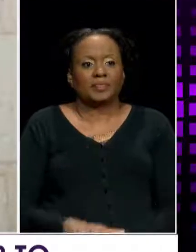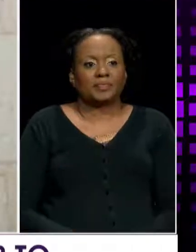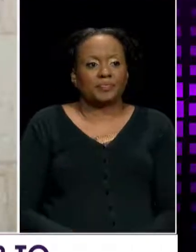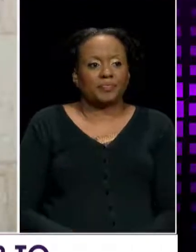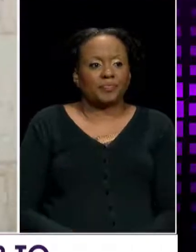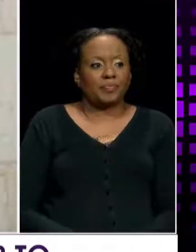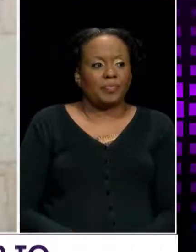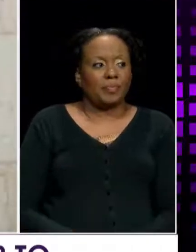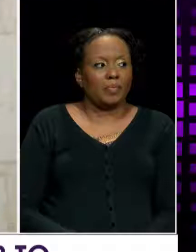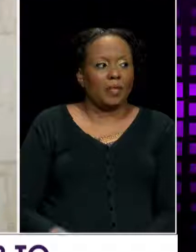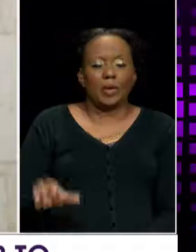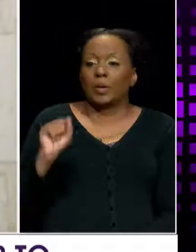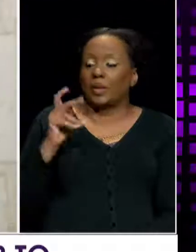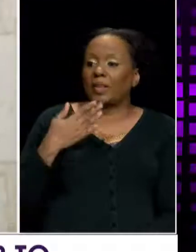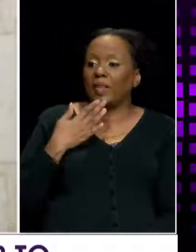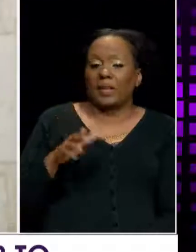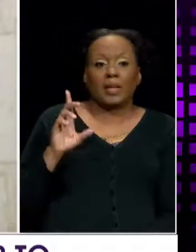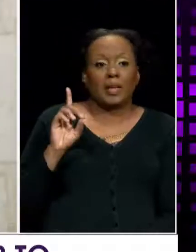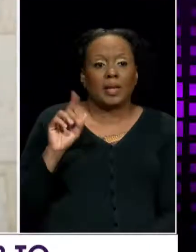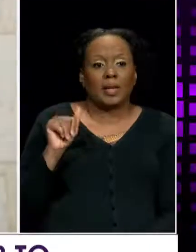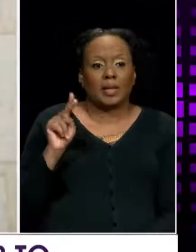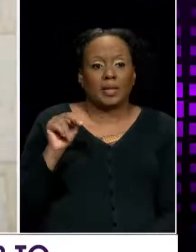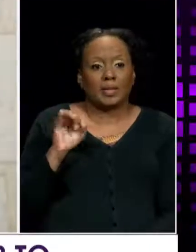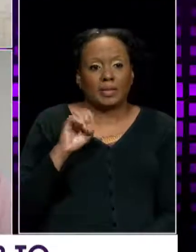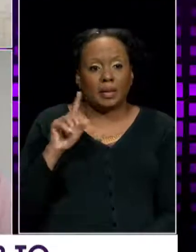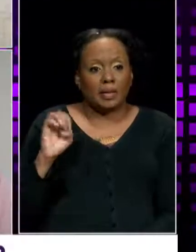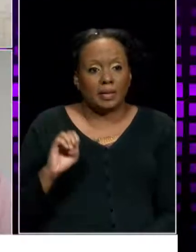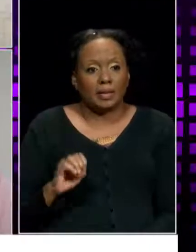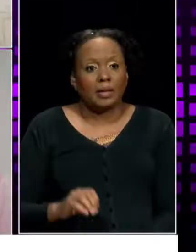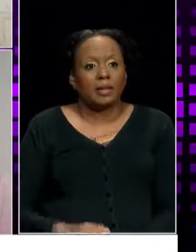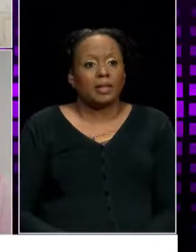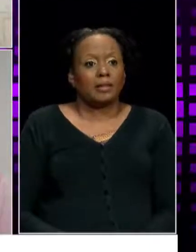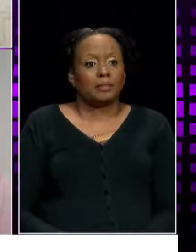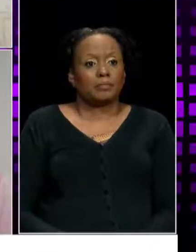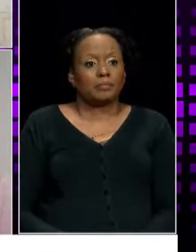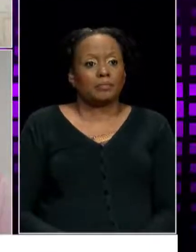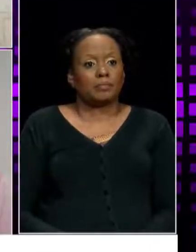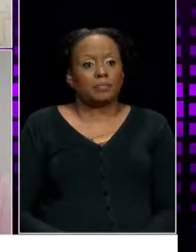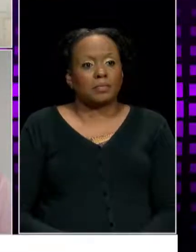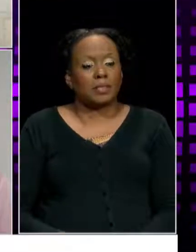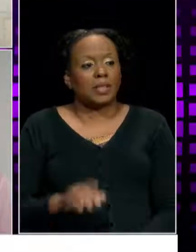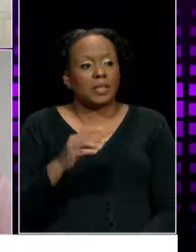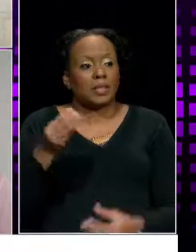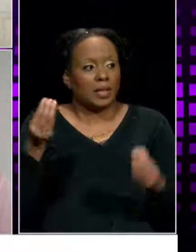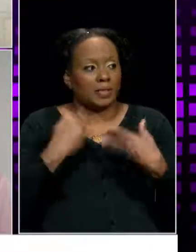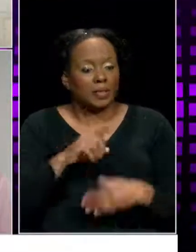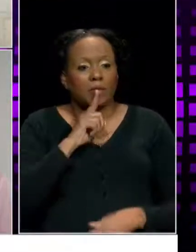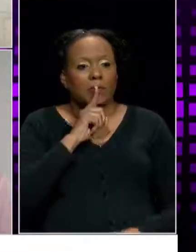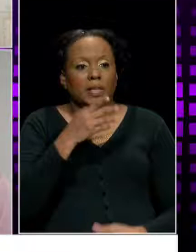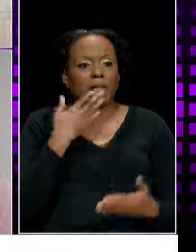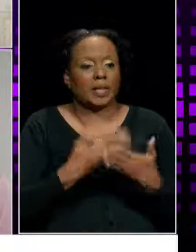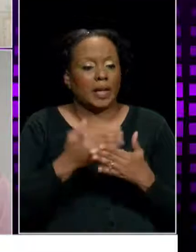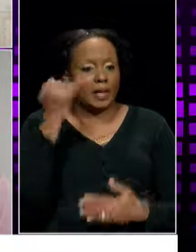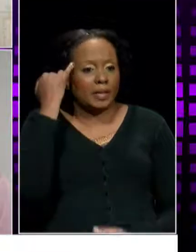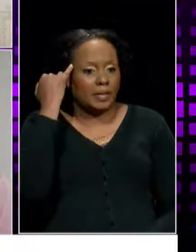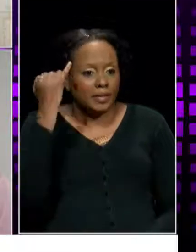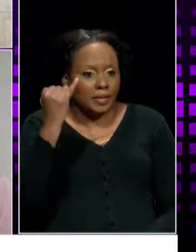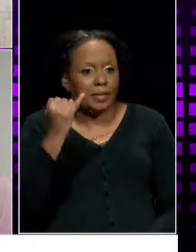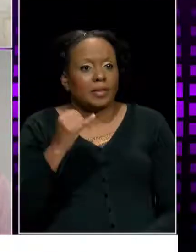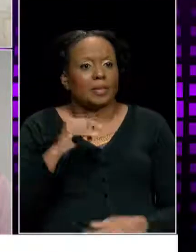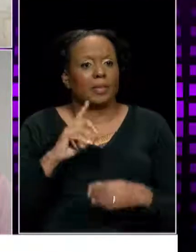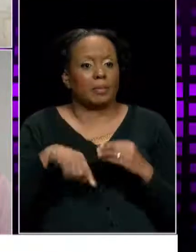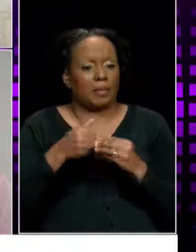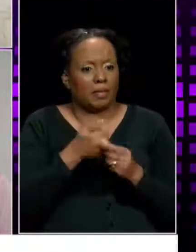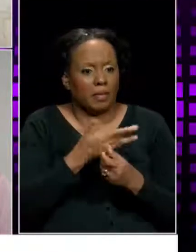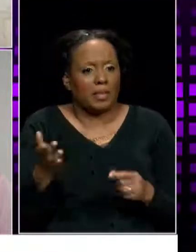Thank you very much, Danielle. And we understand and we appreciate that those polls help us to get a very real idea about what's happening on the ground. Sometimes you're not